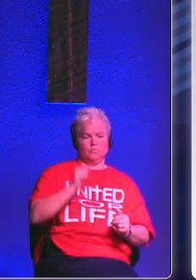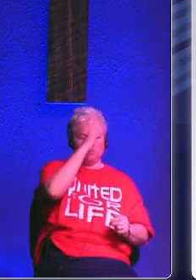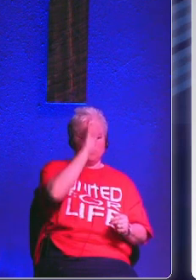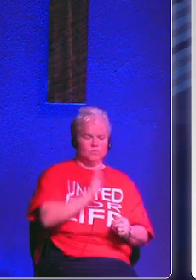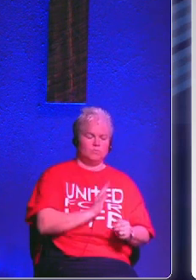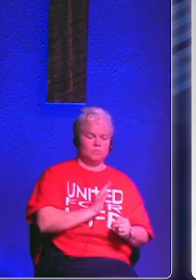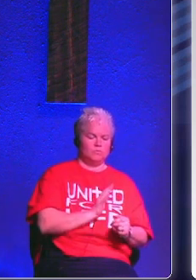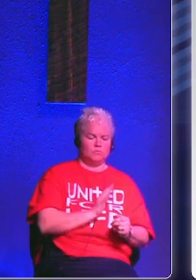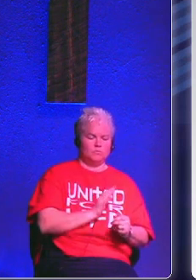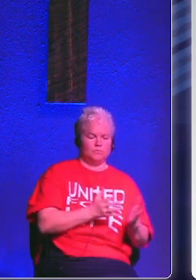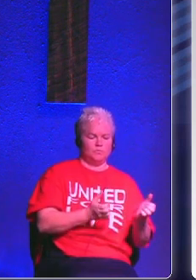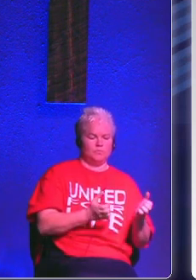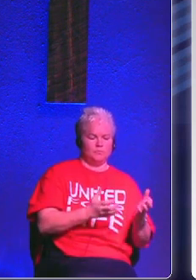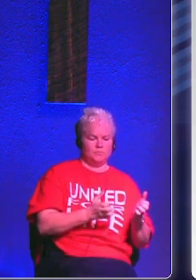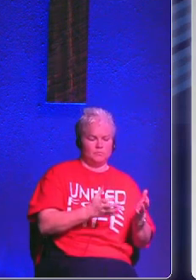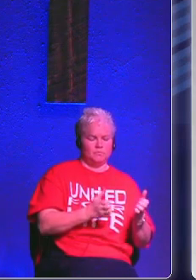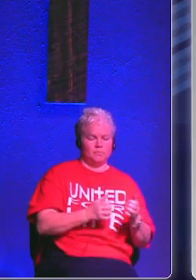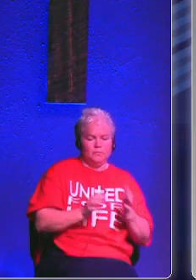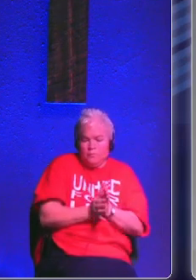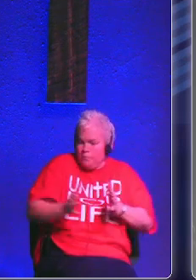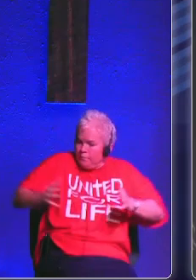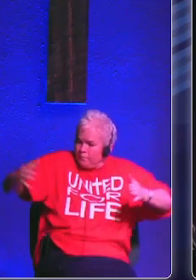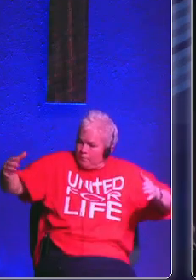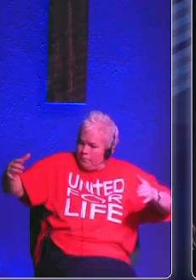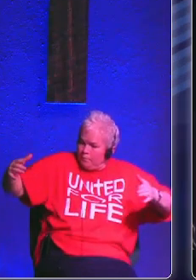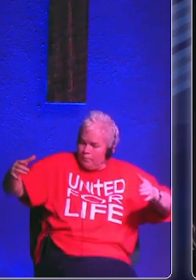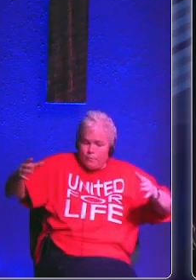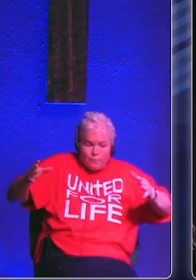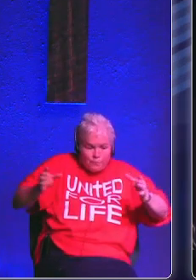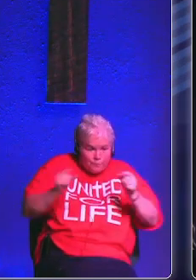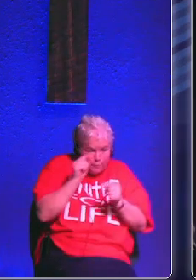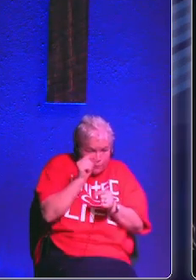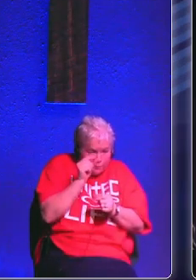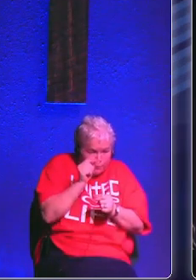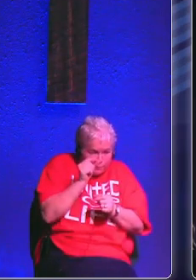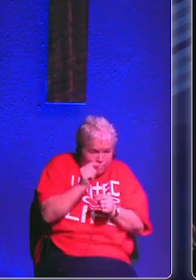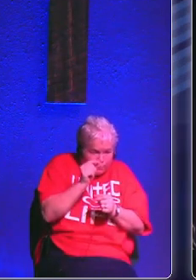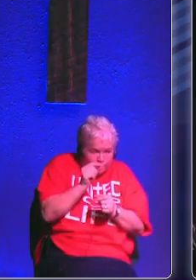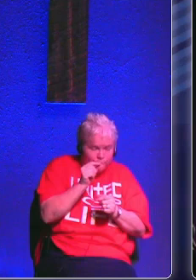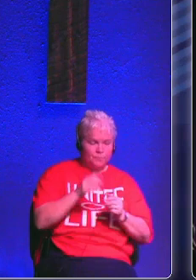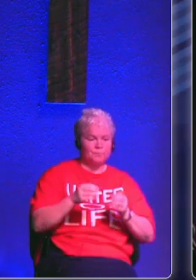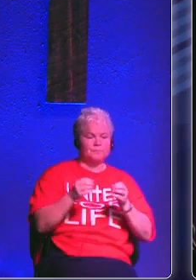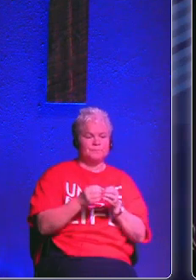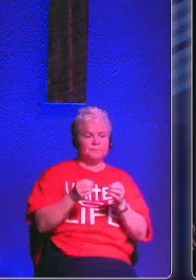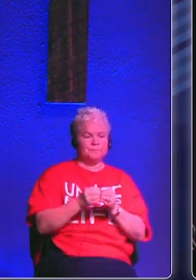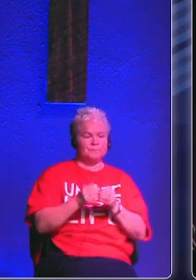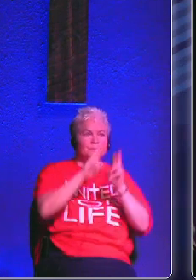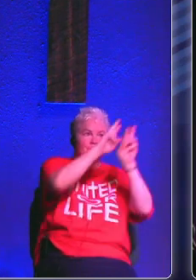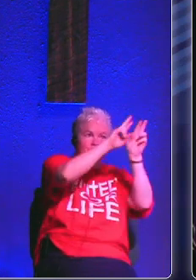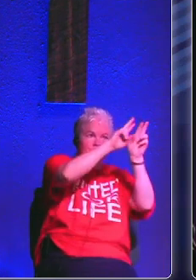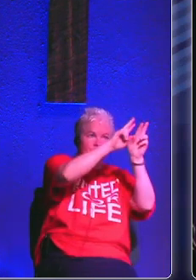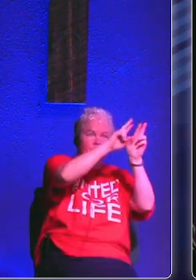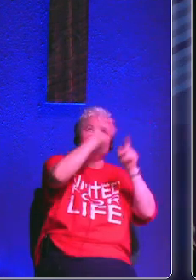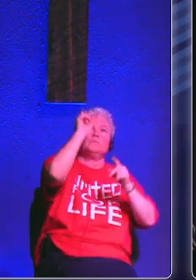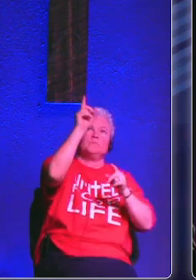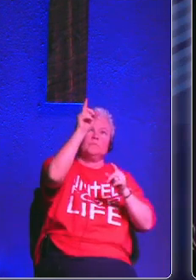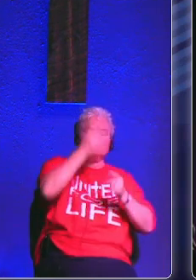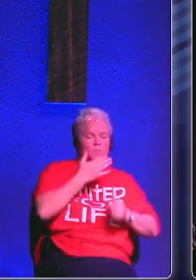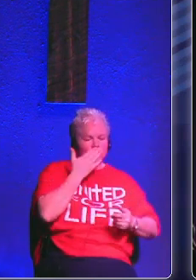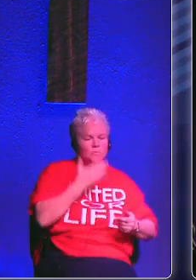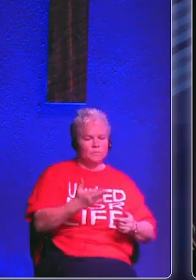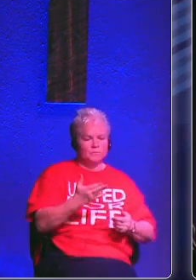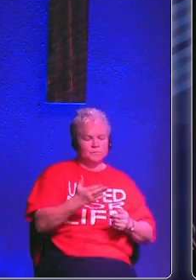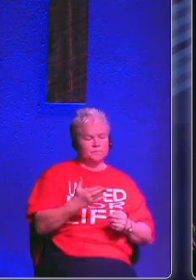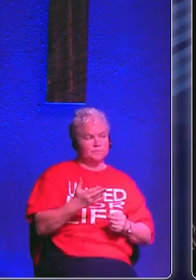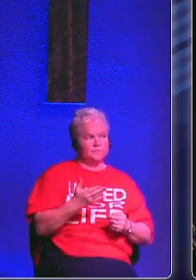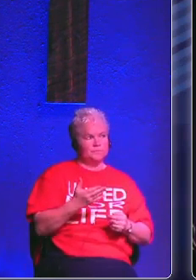wants to do things in our life. And from the biggest things to the smallest things, the more we acknowledge that first to Him and thank